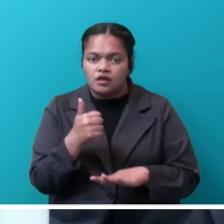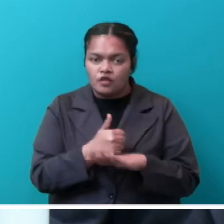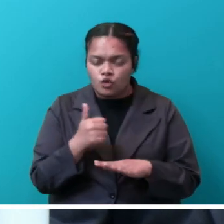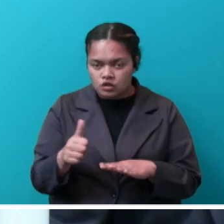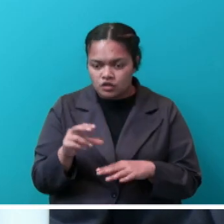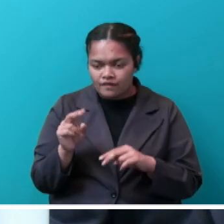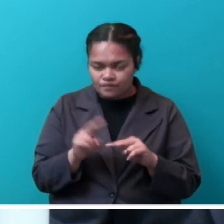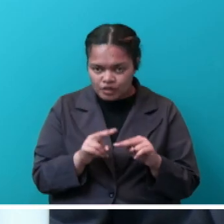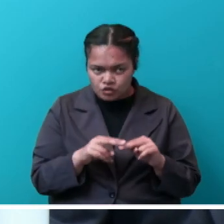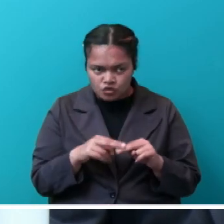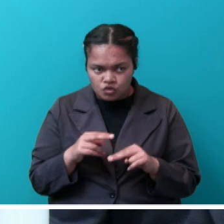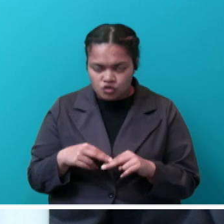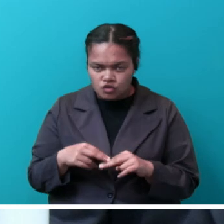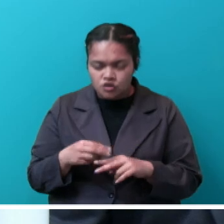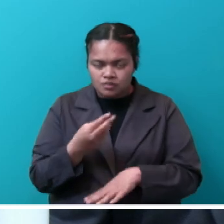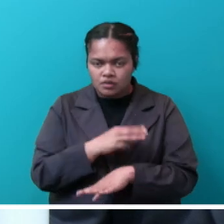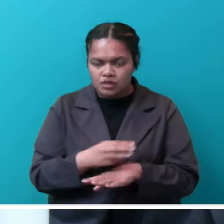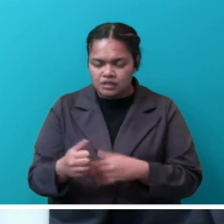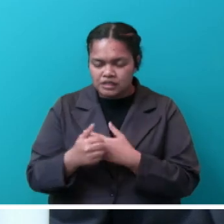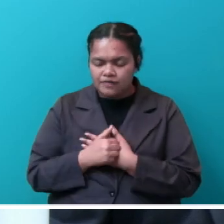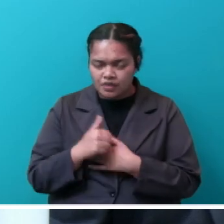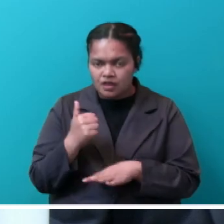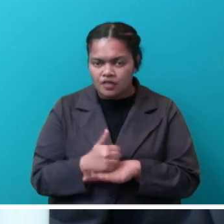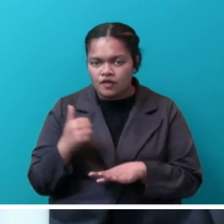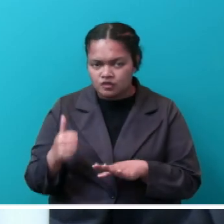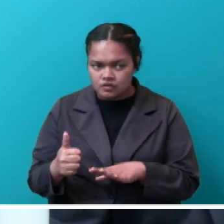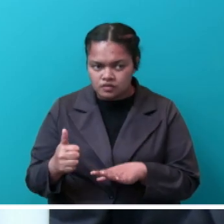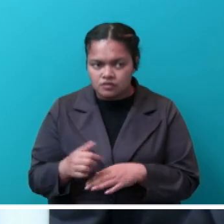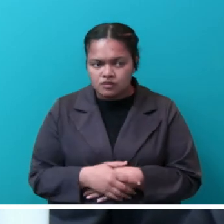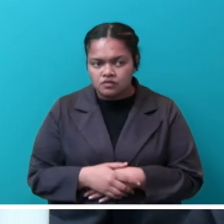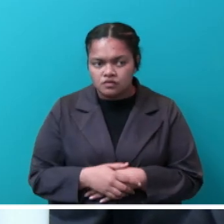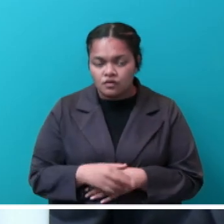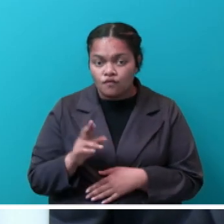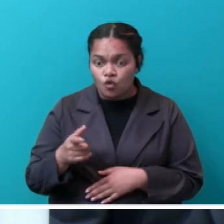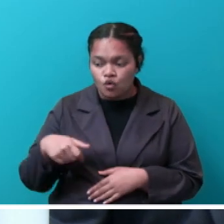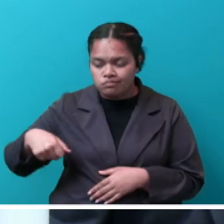Fiji, Maritime Safety Authority, ticketing booths for the both